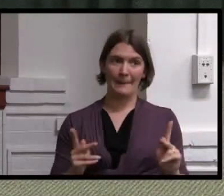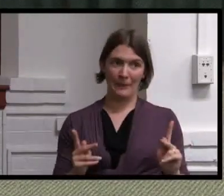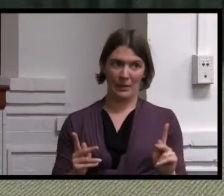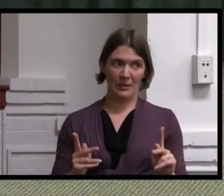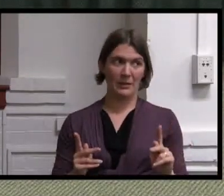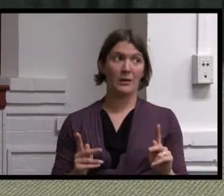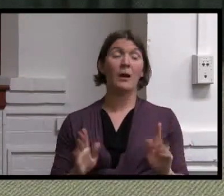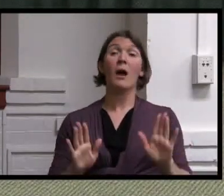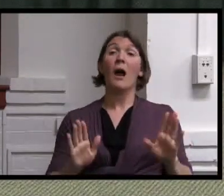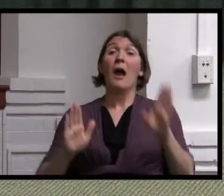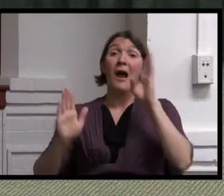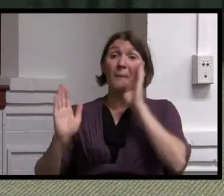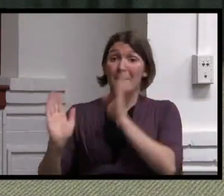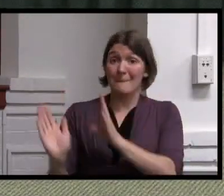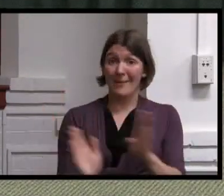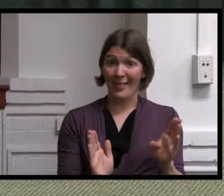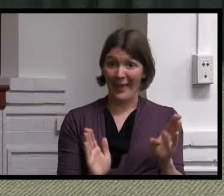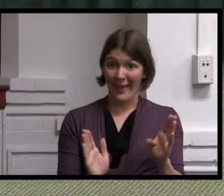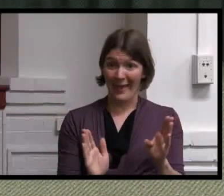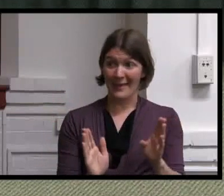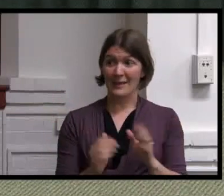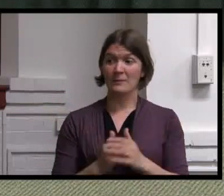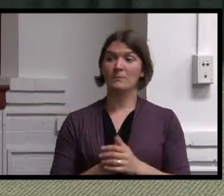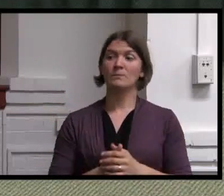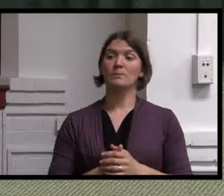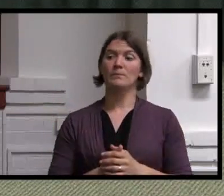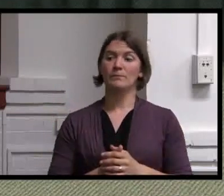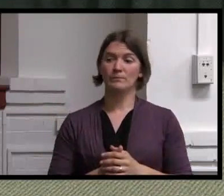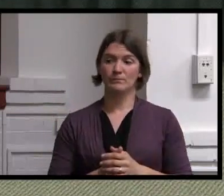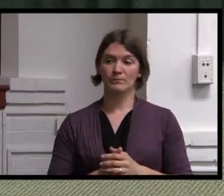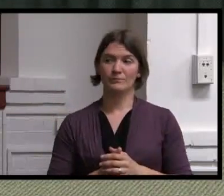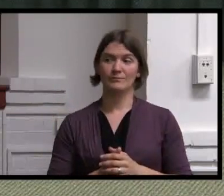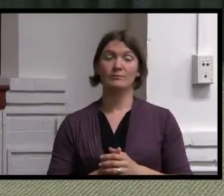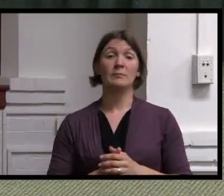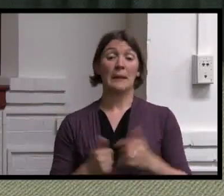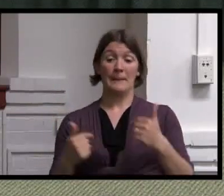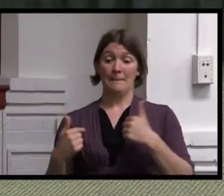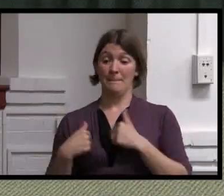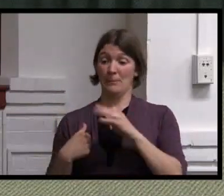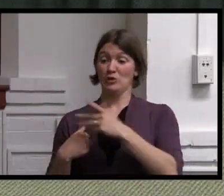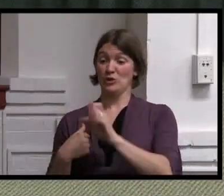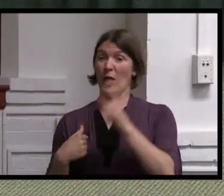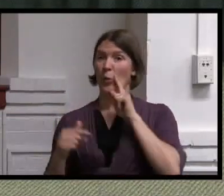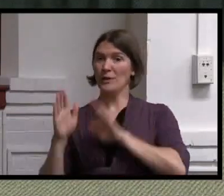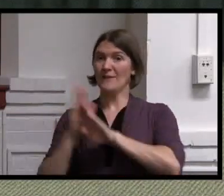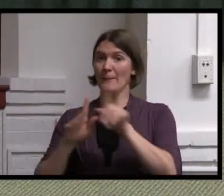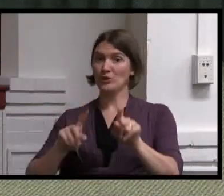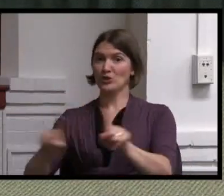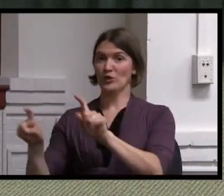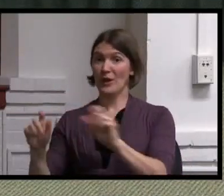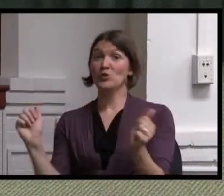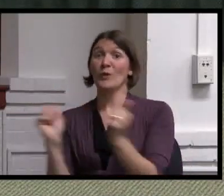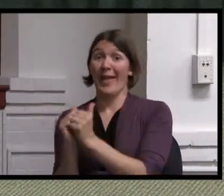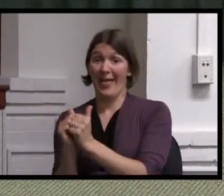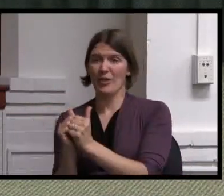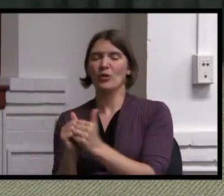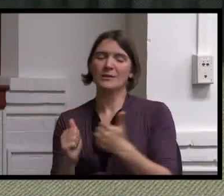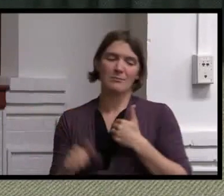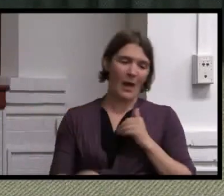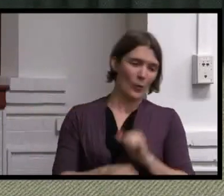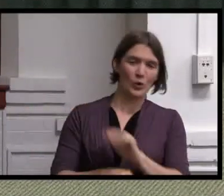I think what the plan would be is that, you know, Michelle and I would work on the survey together in our respective